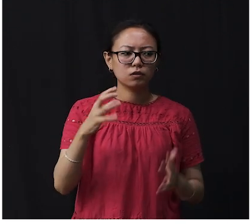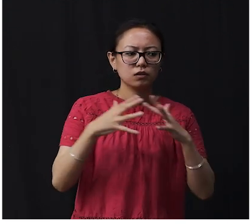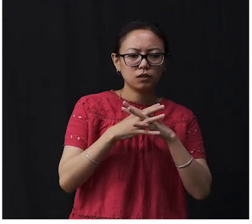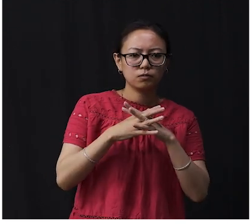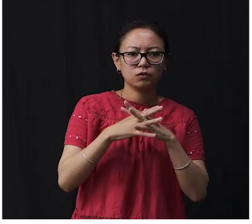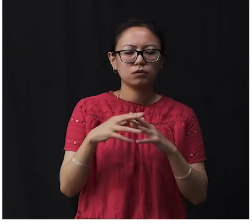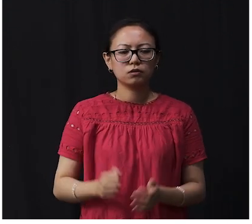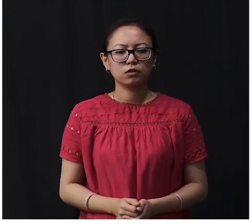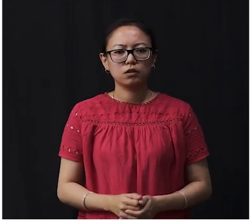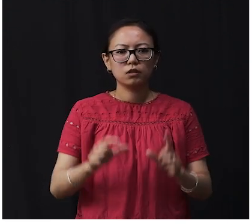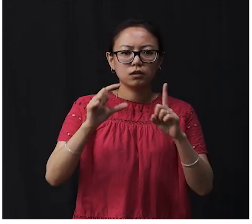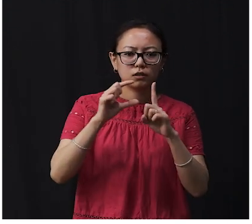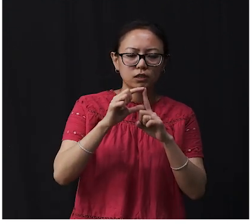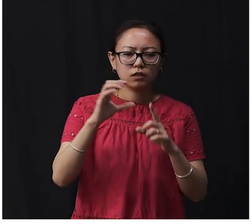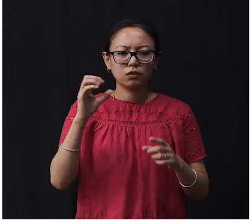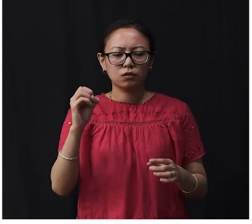C-O-W, cow. Dog,